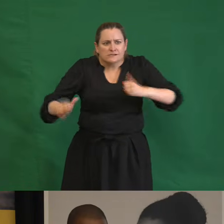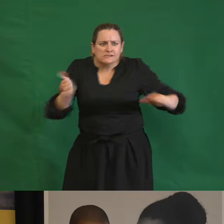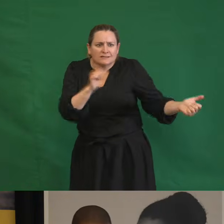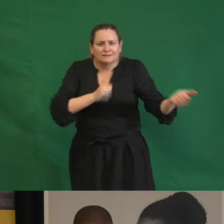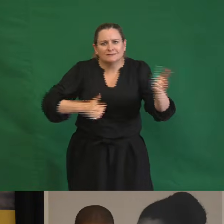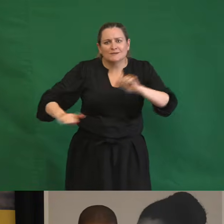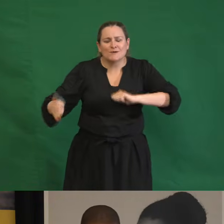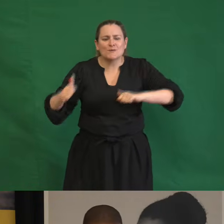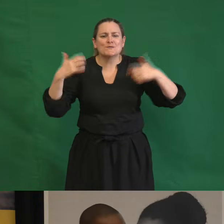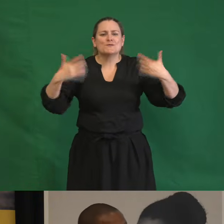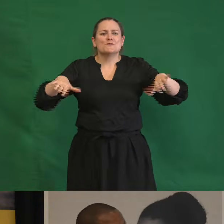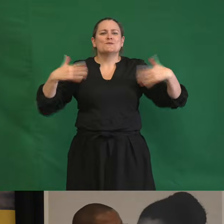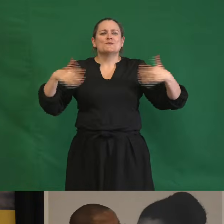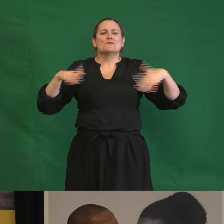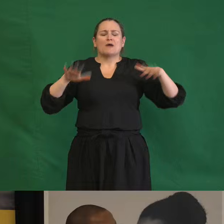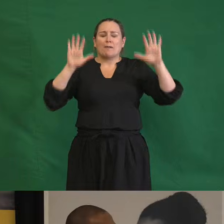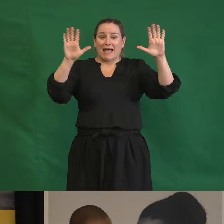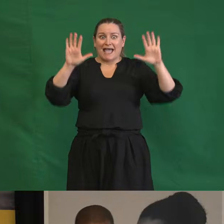job.